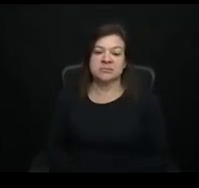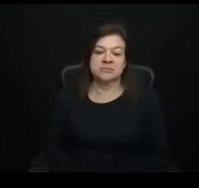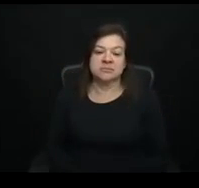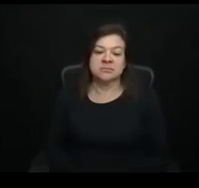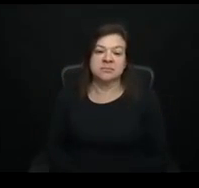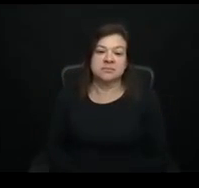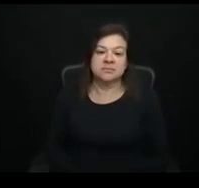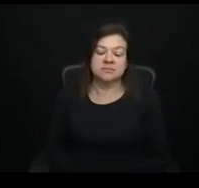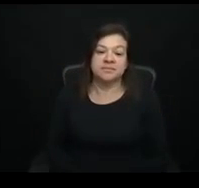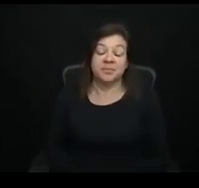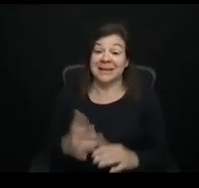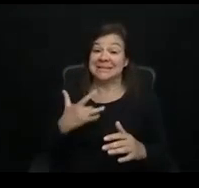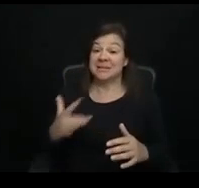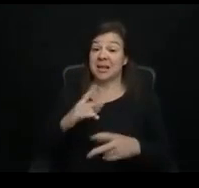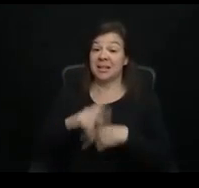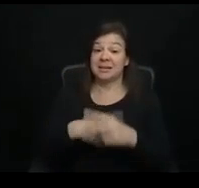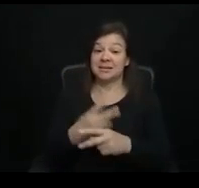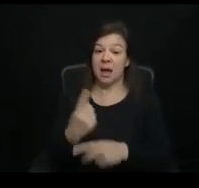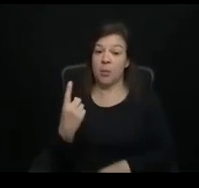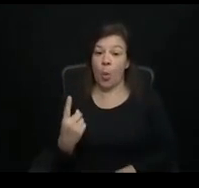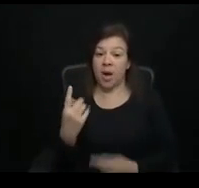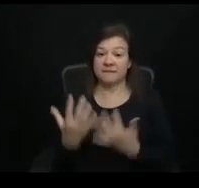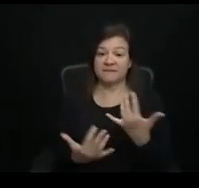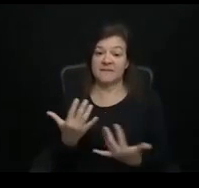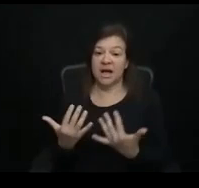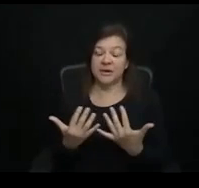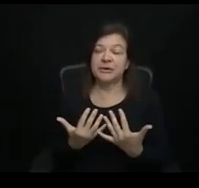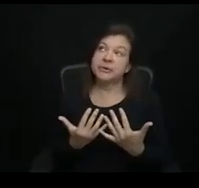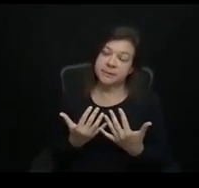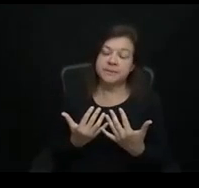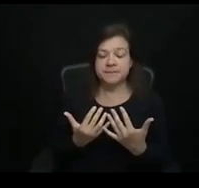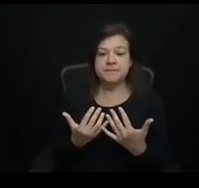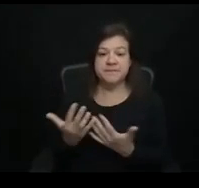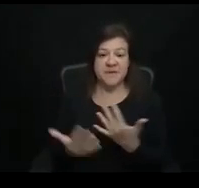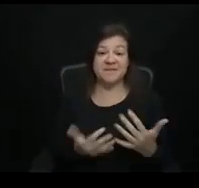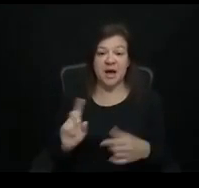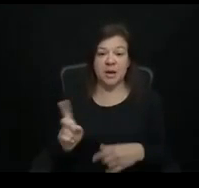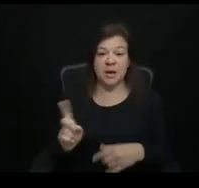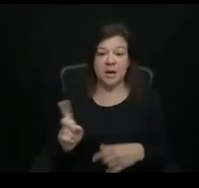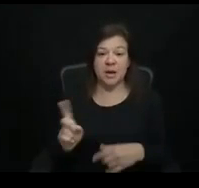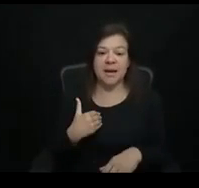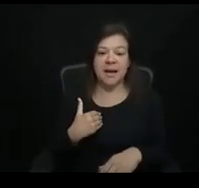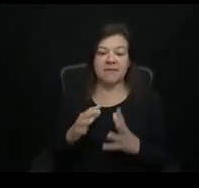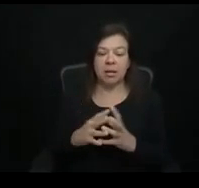typically on type 1 fires, those are fires where we have a lot of complexities